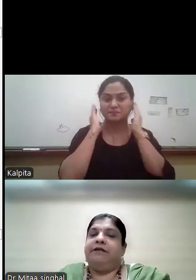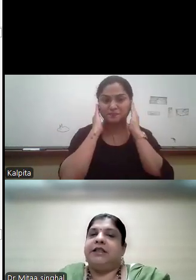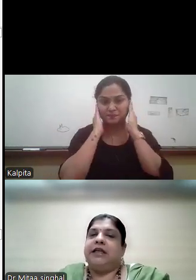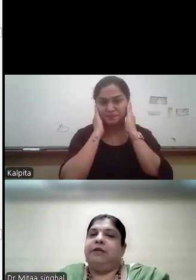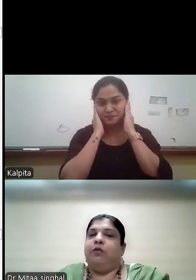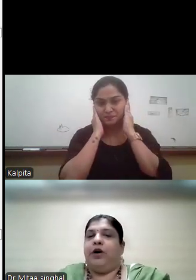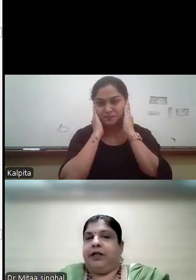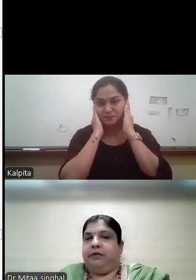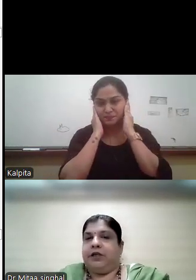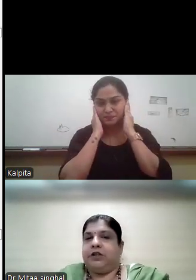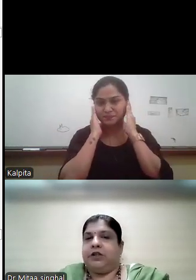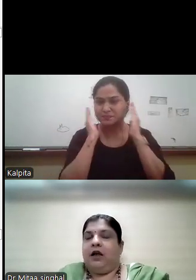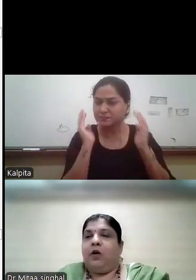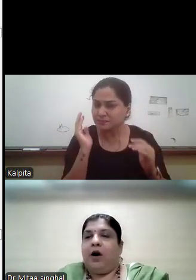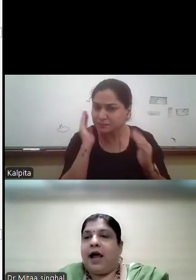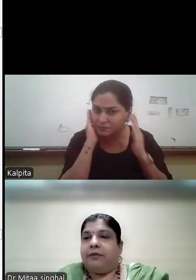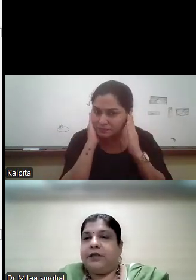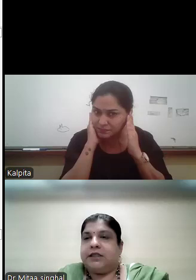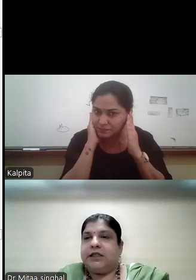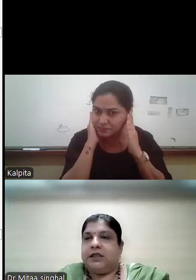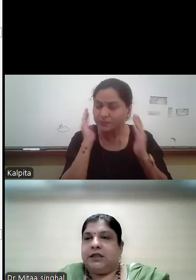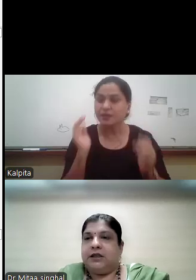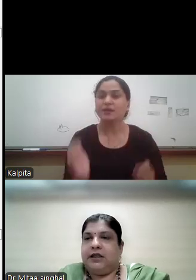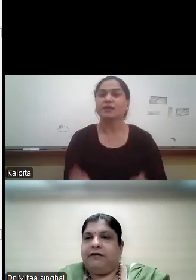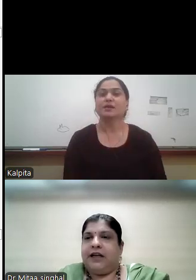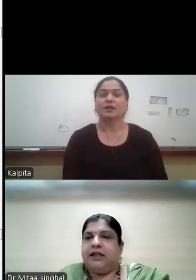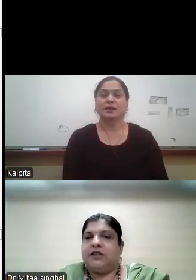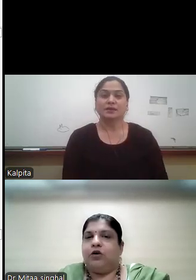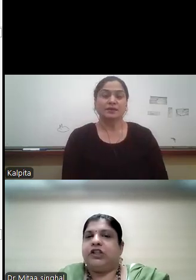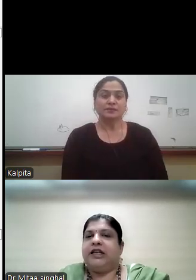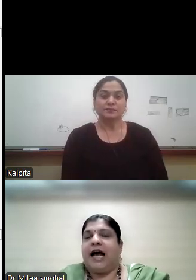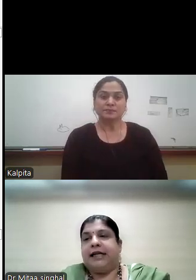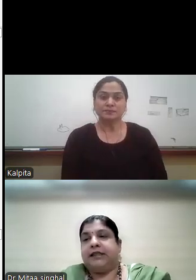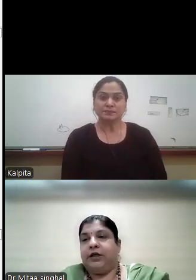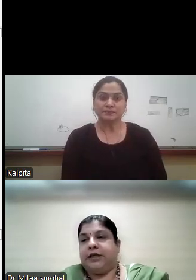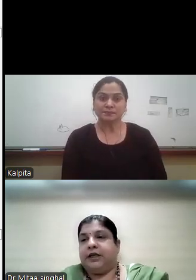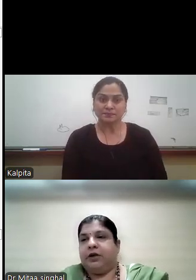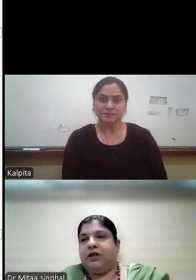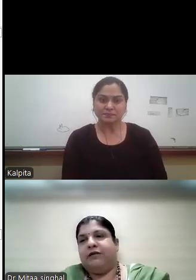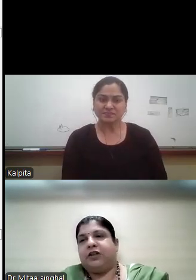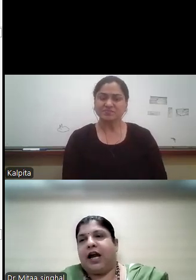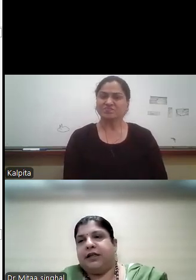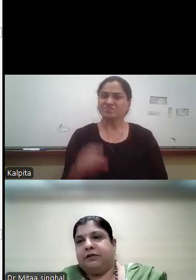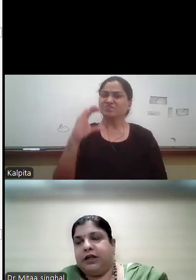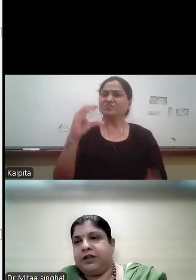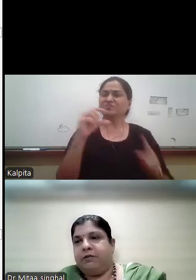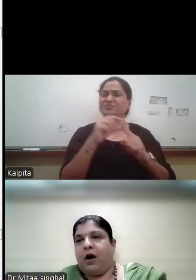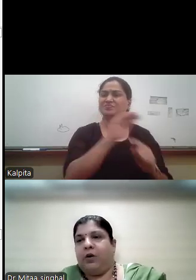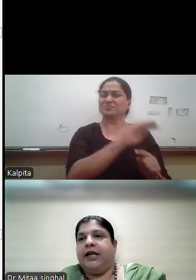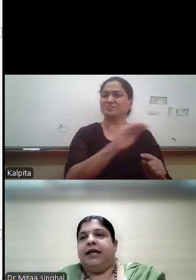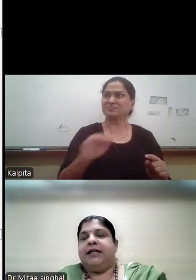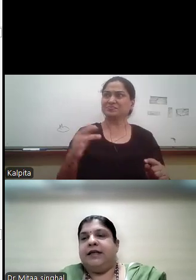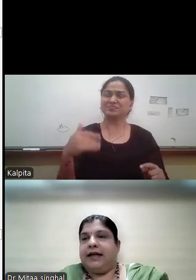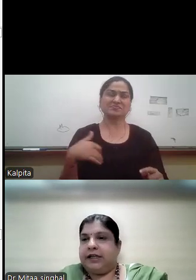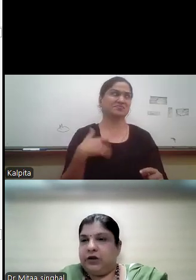person's self-esteem and body image? Now, what happens is they feel socially isolated, because if a child is wheelchair